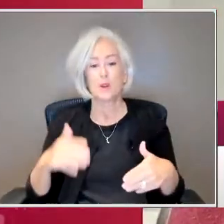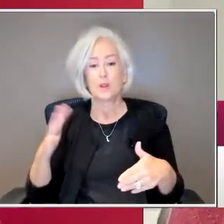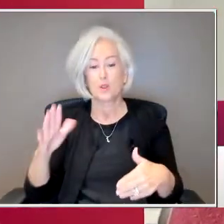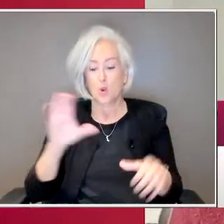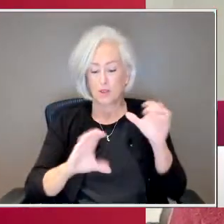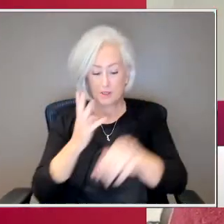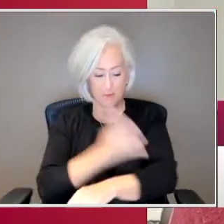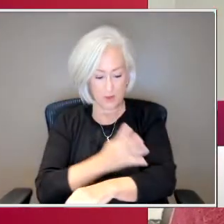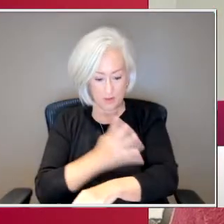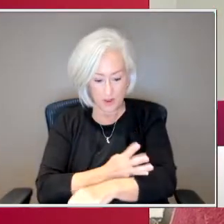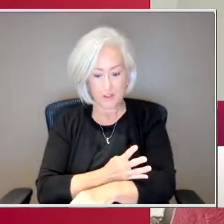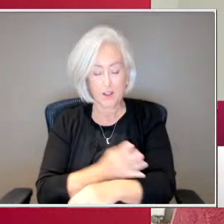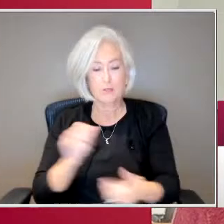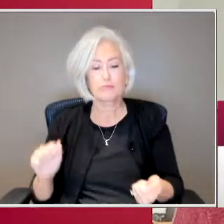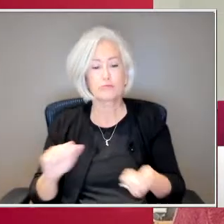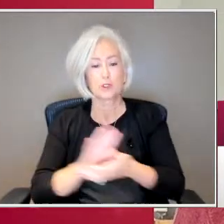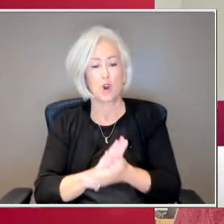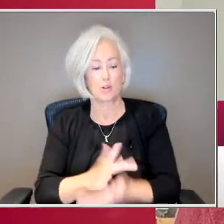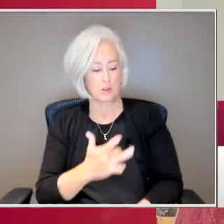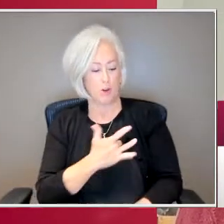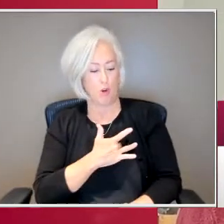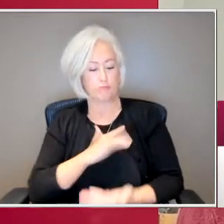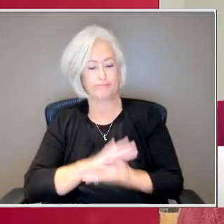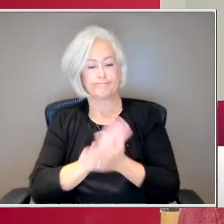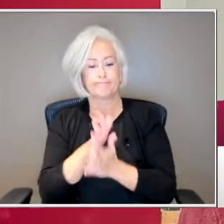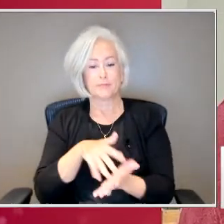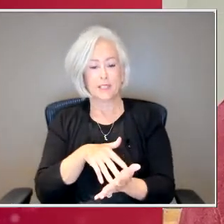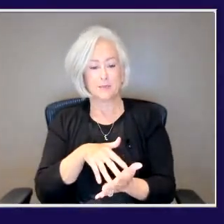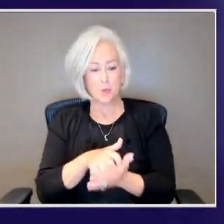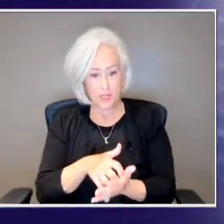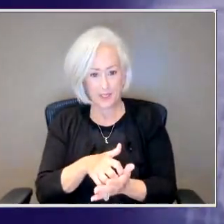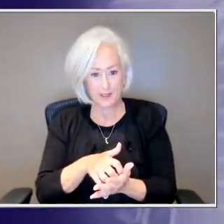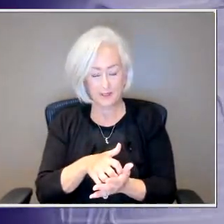risk factors of cancer every woman needs to know.